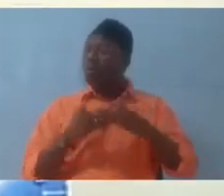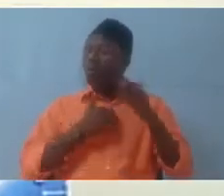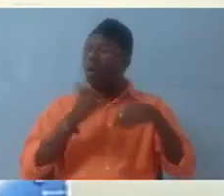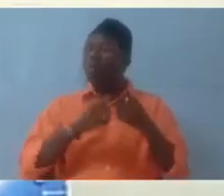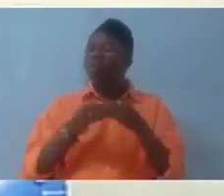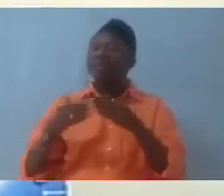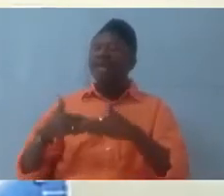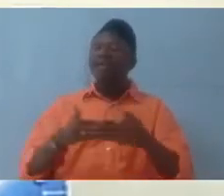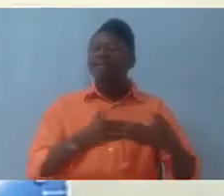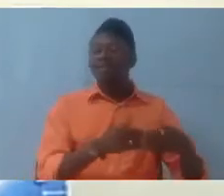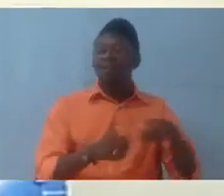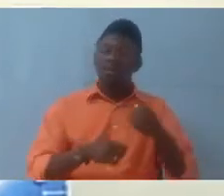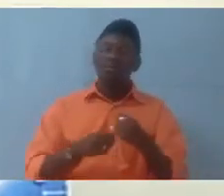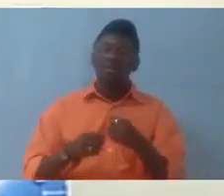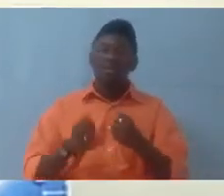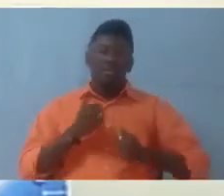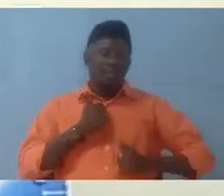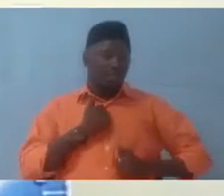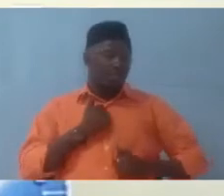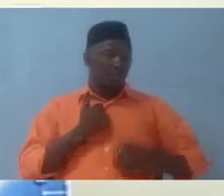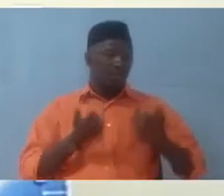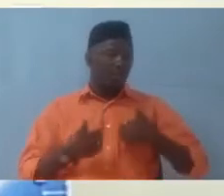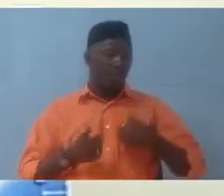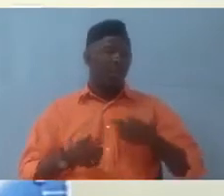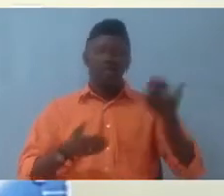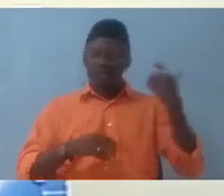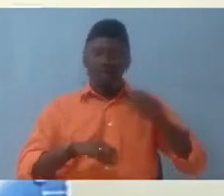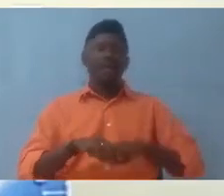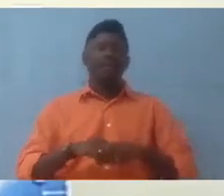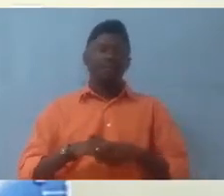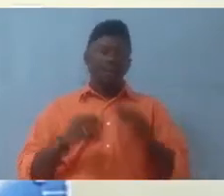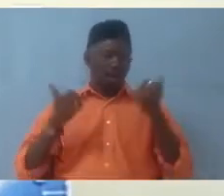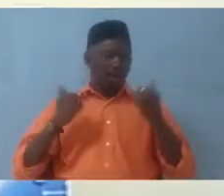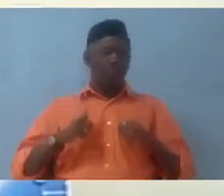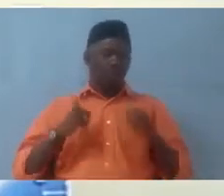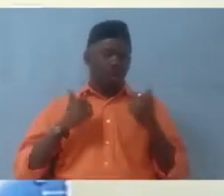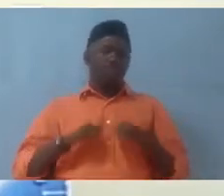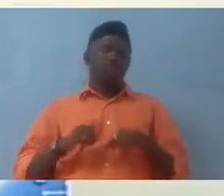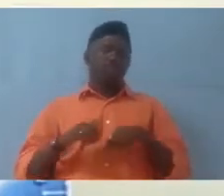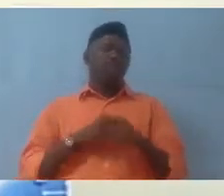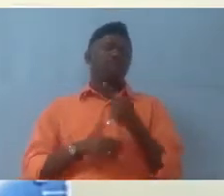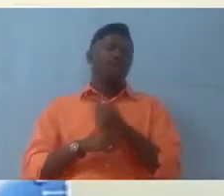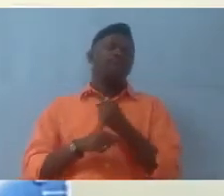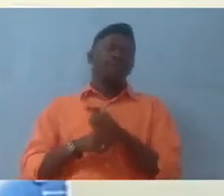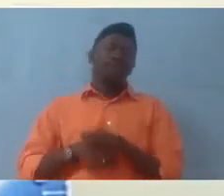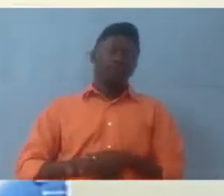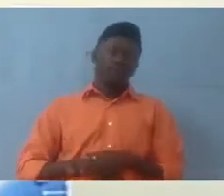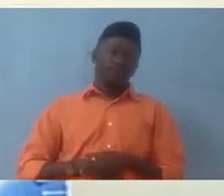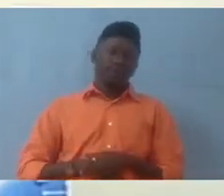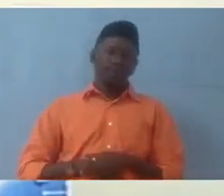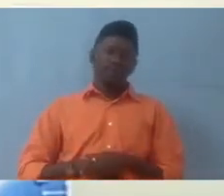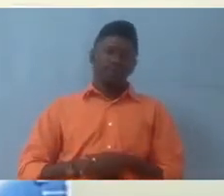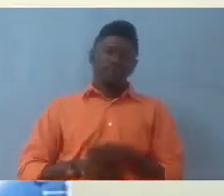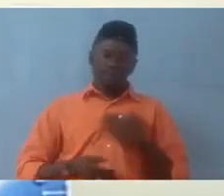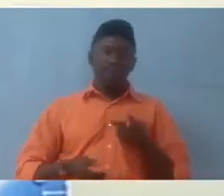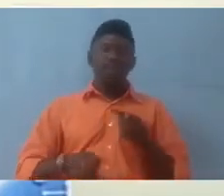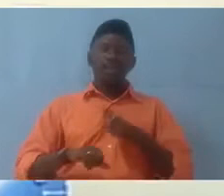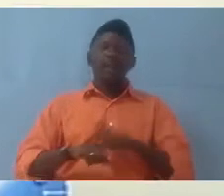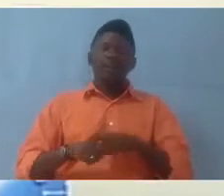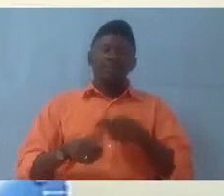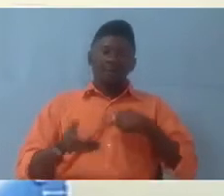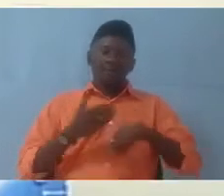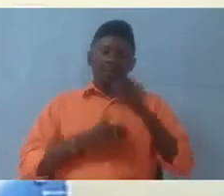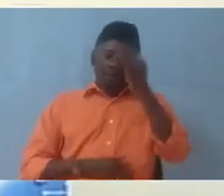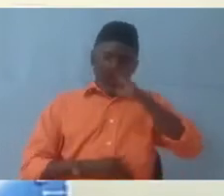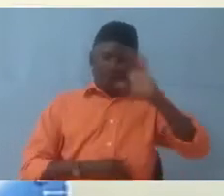time kam nga nak yëngatu yi nga xamne ni ñi yëngu ci wali karange ñu ko laan def and in fact during the course of this TRRC I'm sure there